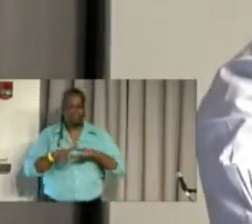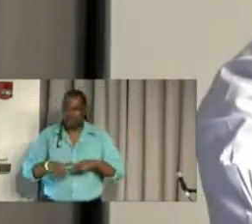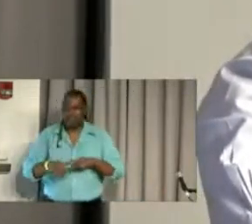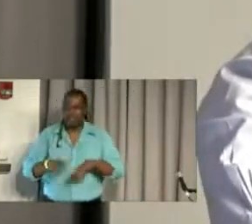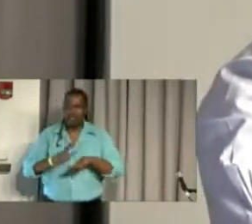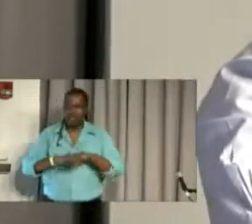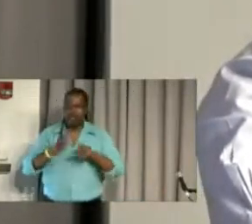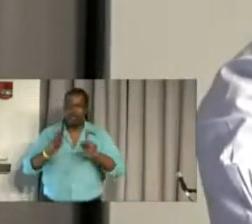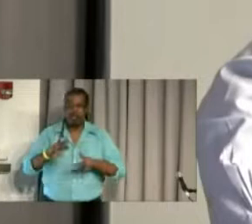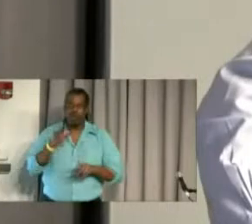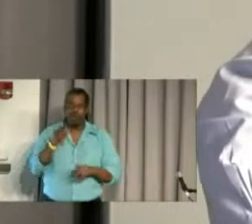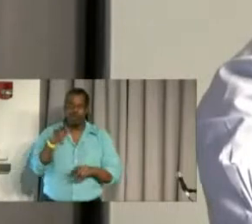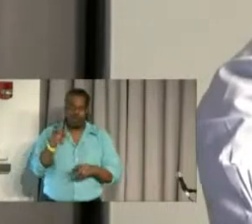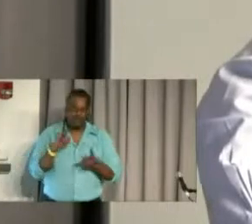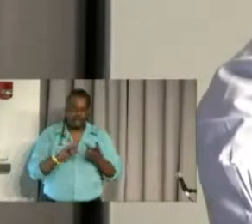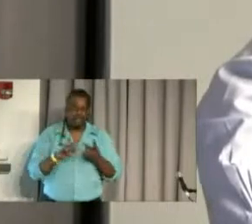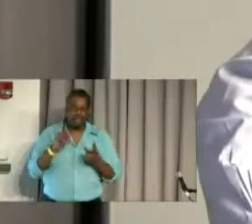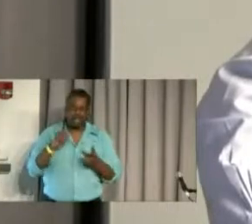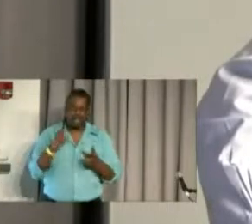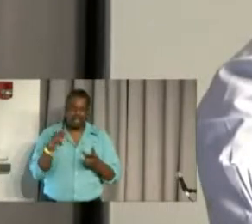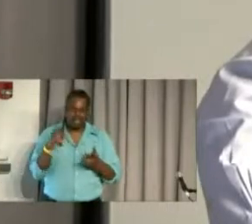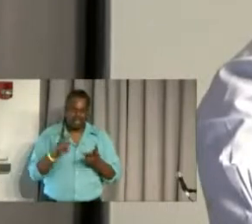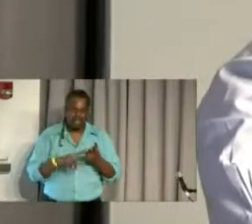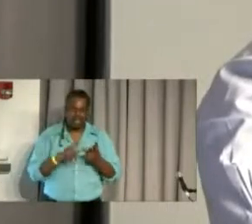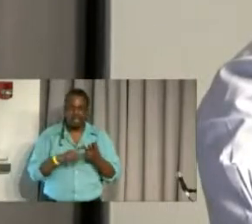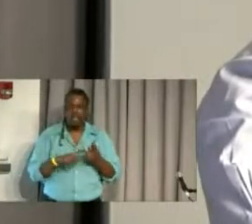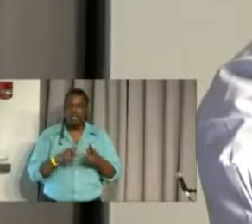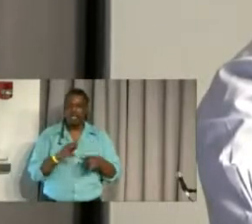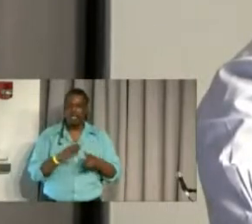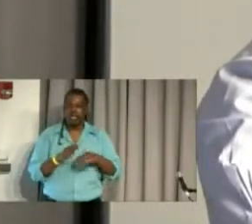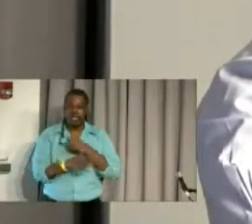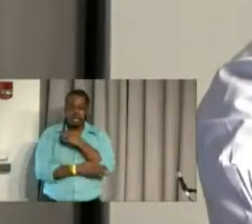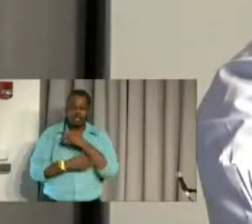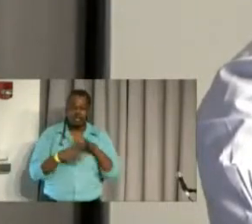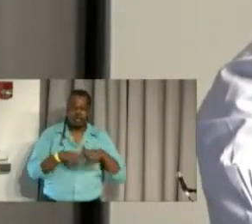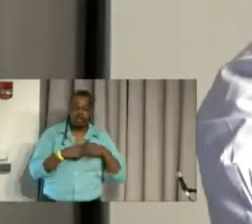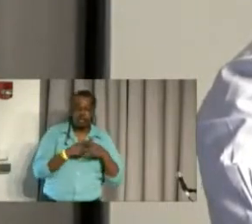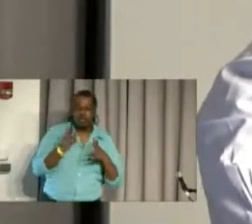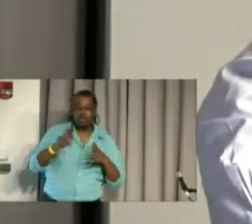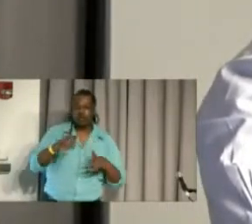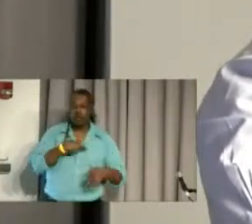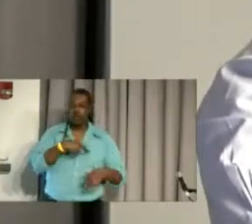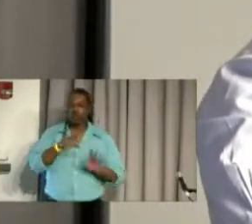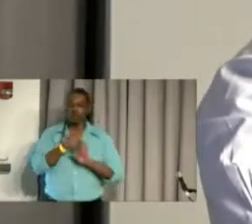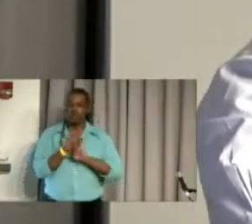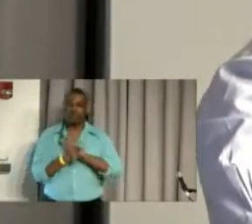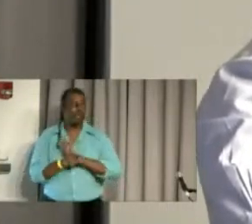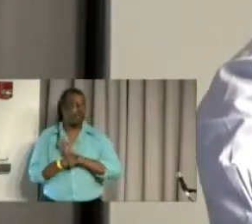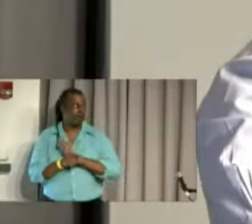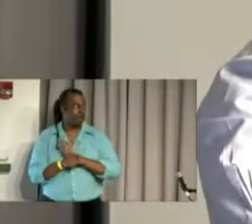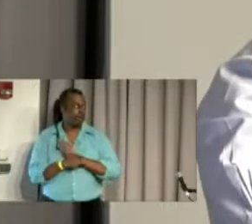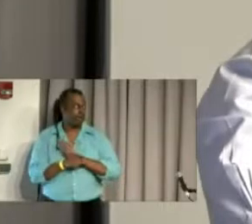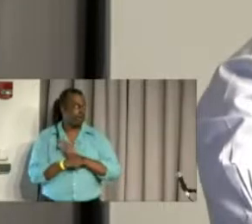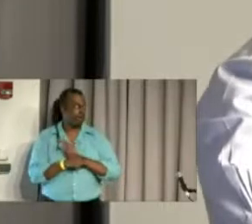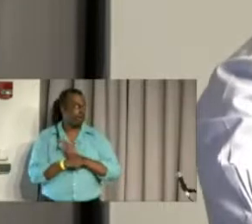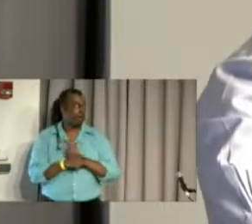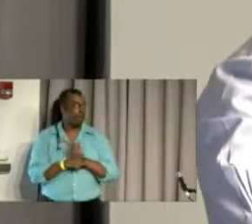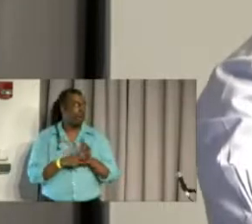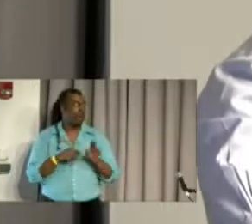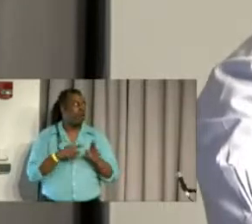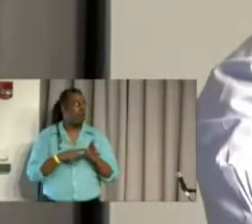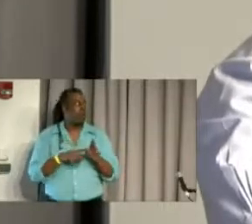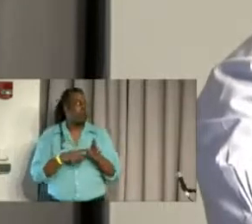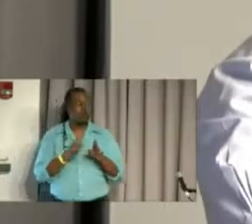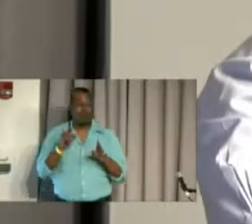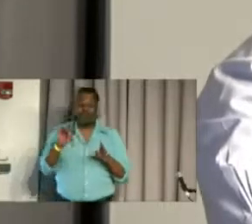race, ethnicity, nationality, or religious background. In light of the profound statements